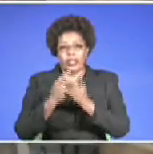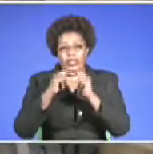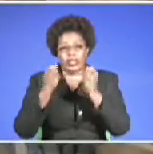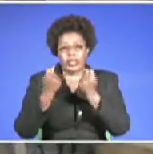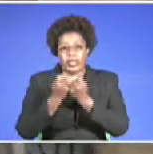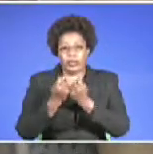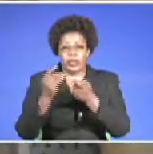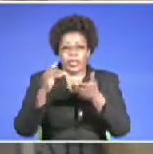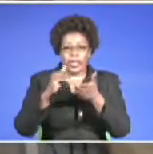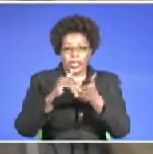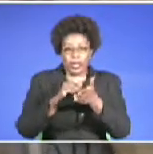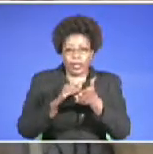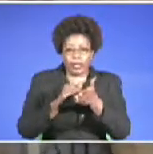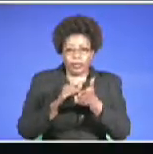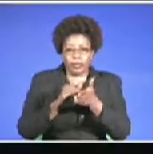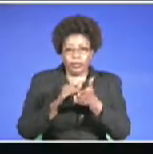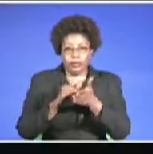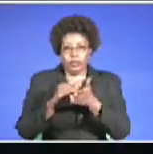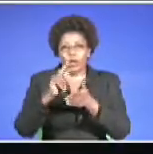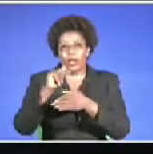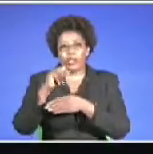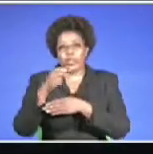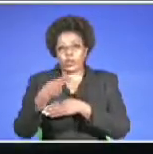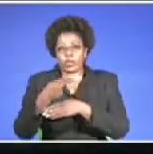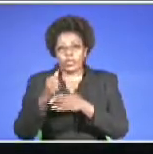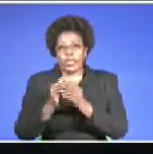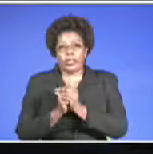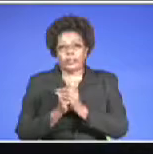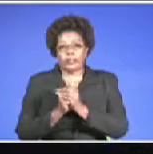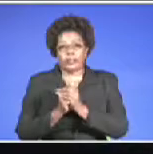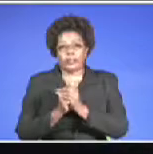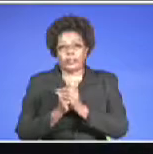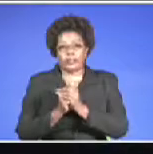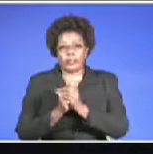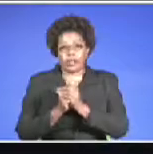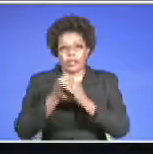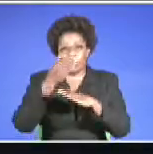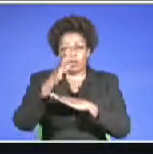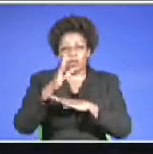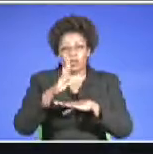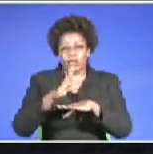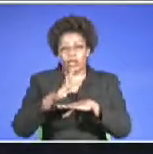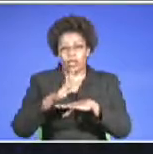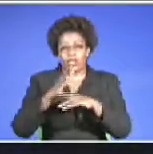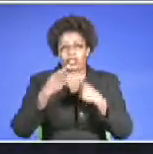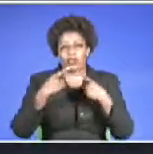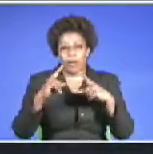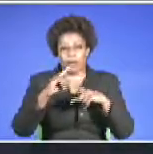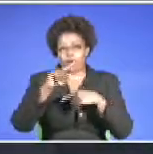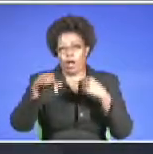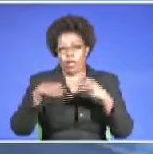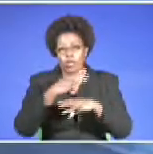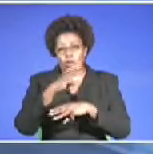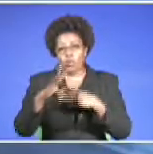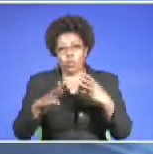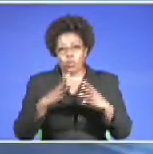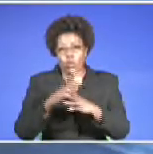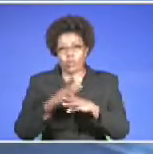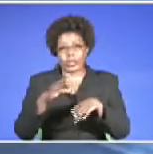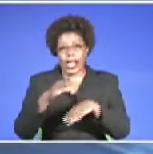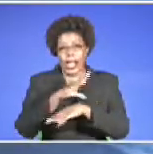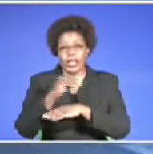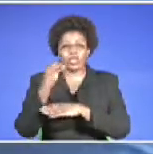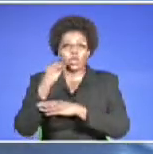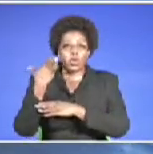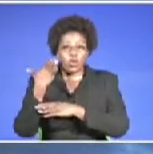off with USVI on Thursday. And the art of Brazilian Jiu-Jitsu is becoming increasingly popular around the world, and more so at home. We caught up with the